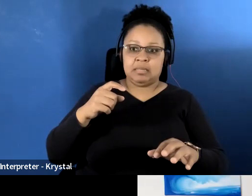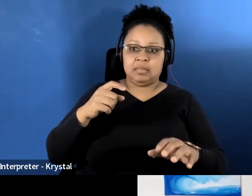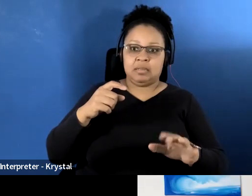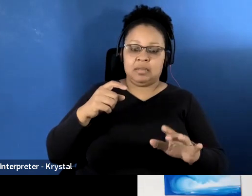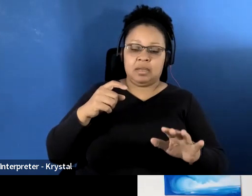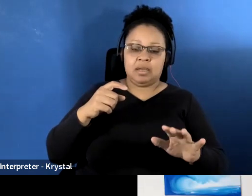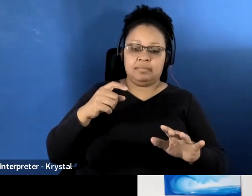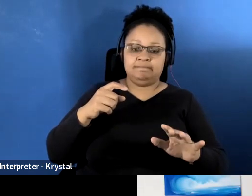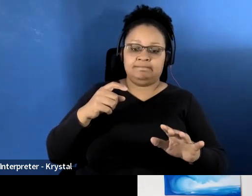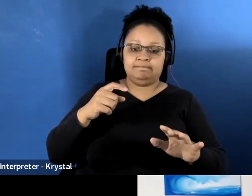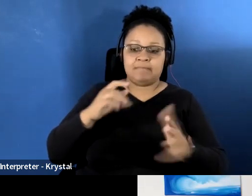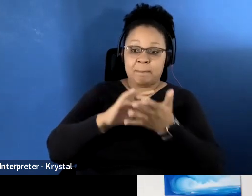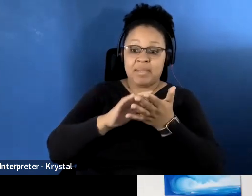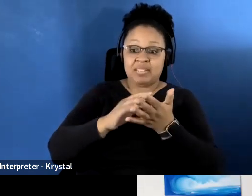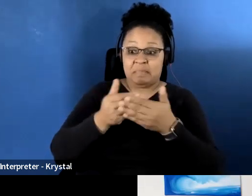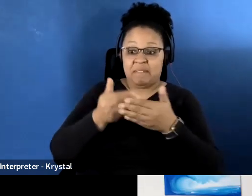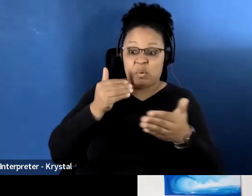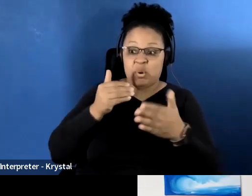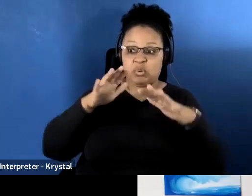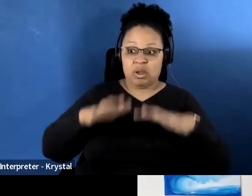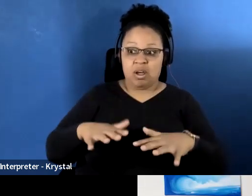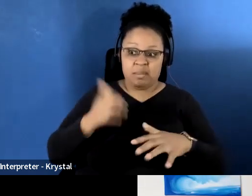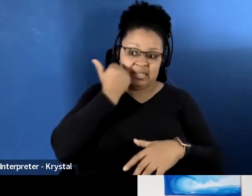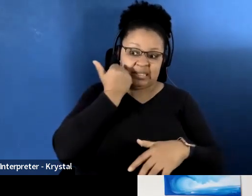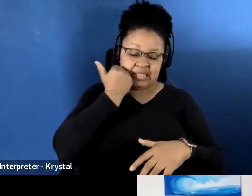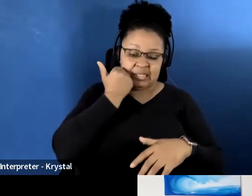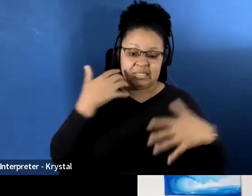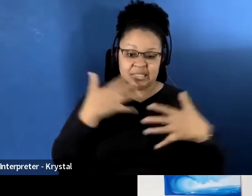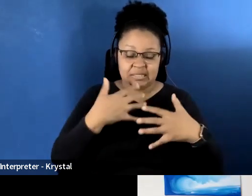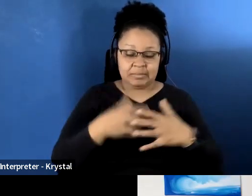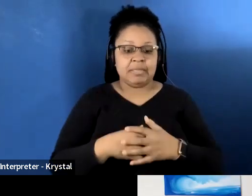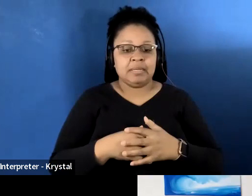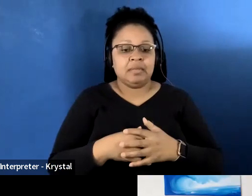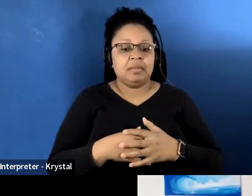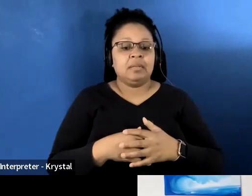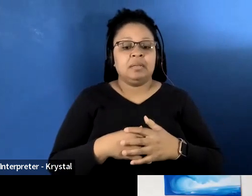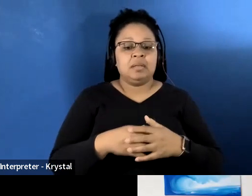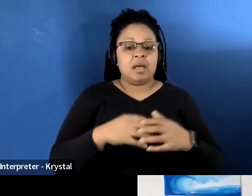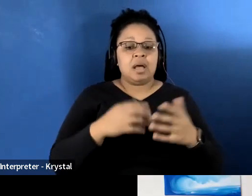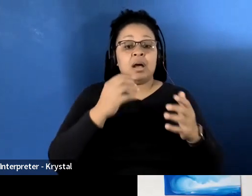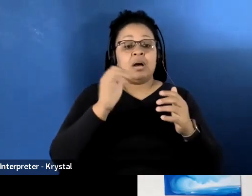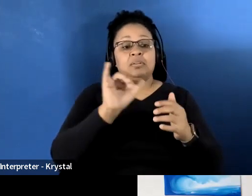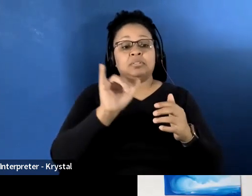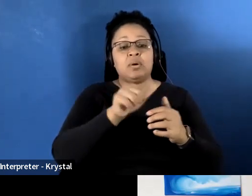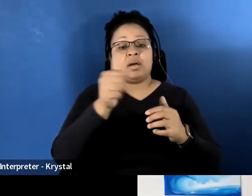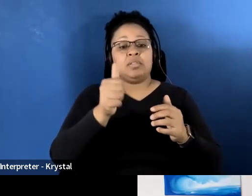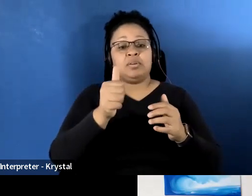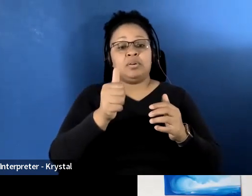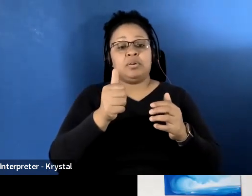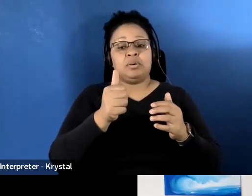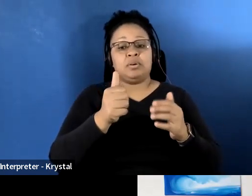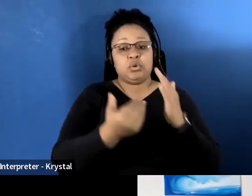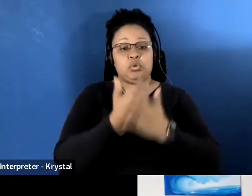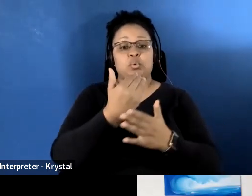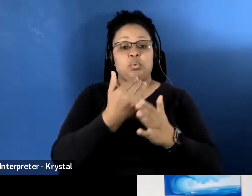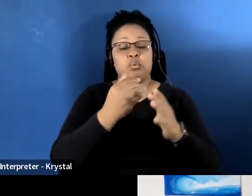shots. Another great resource if you need someone to talk to is 988, which is the